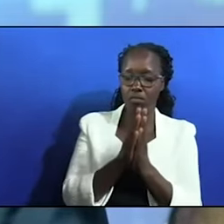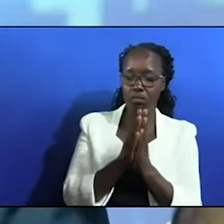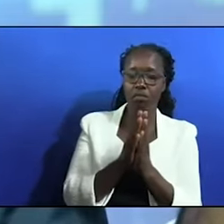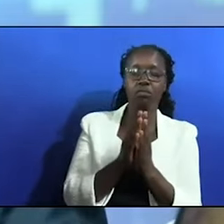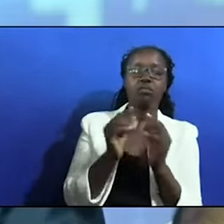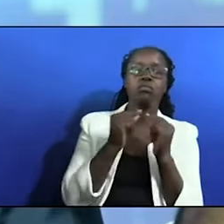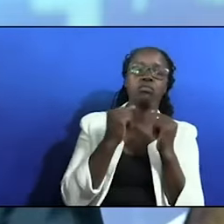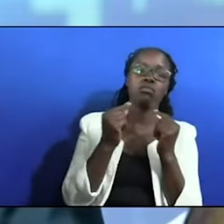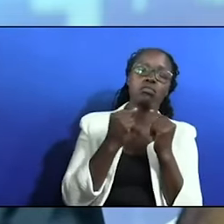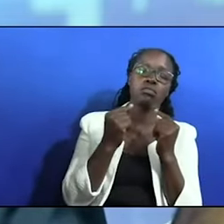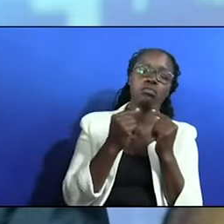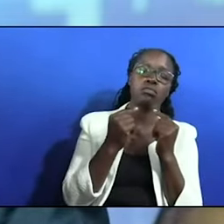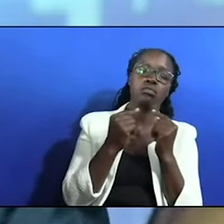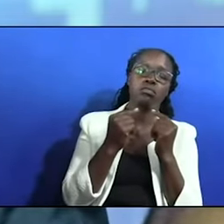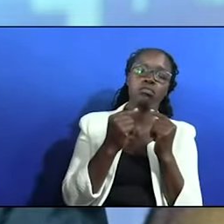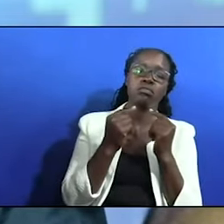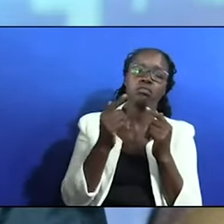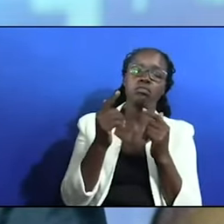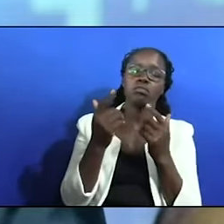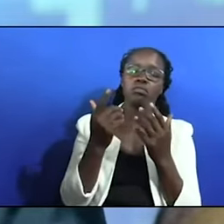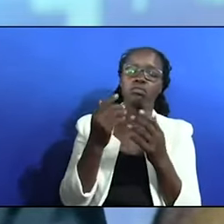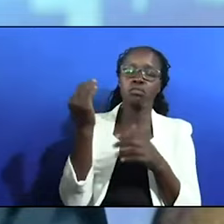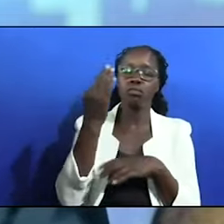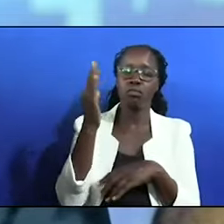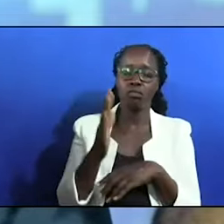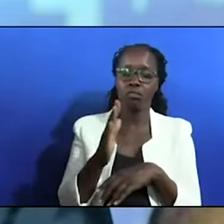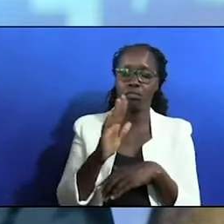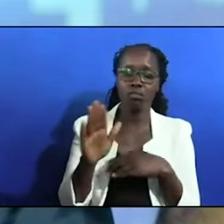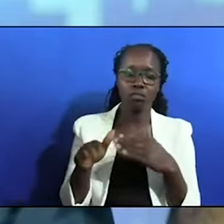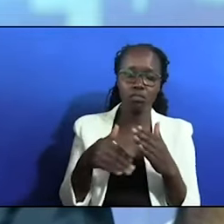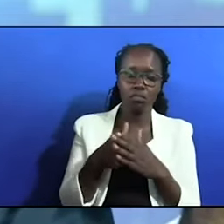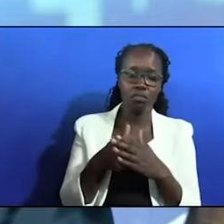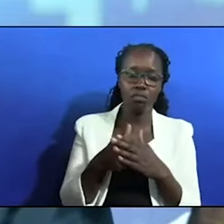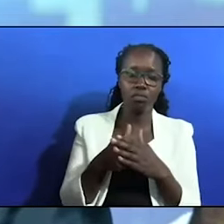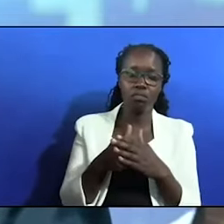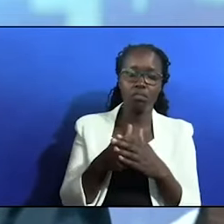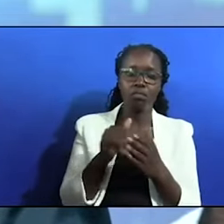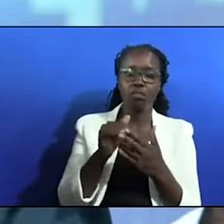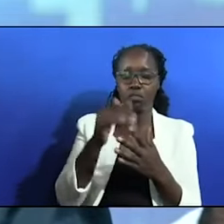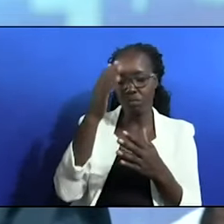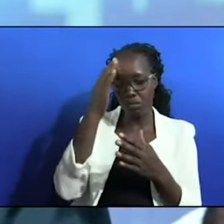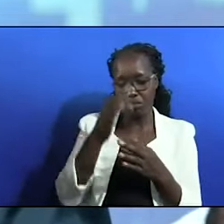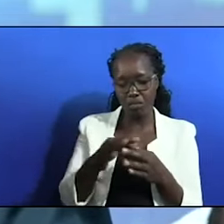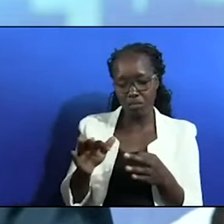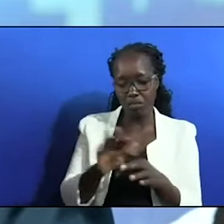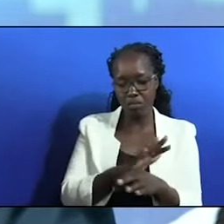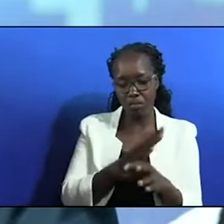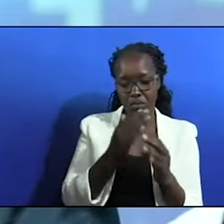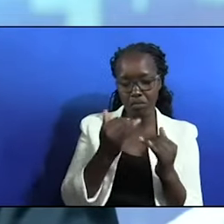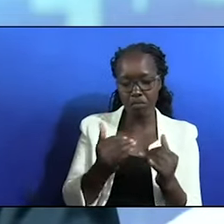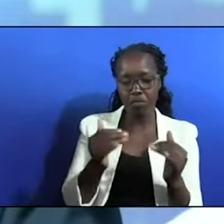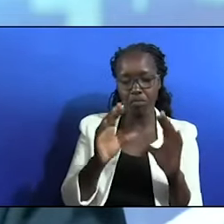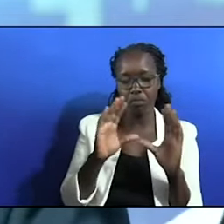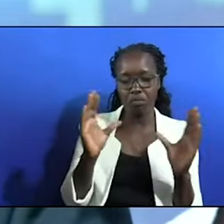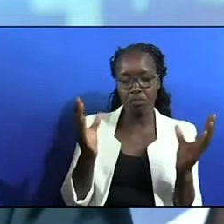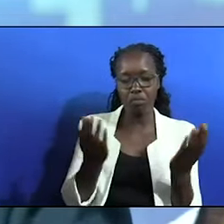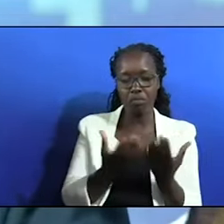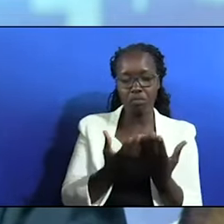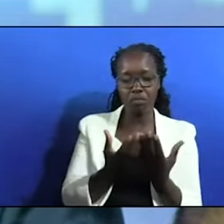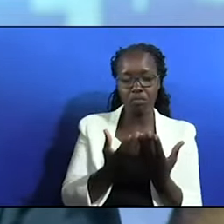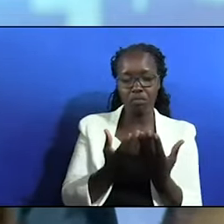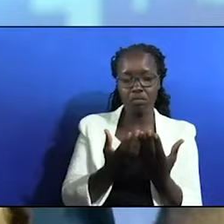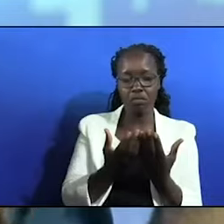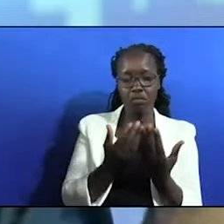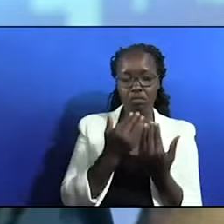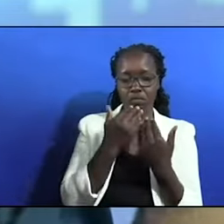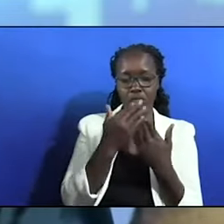we pray for the laity, we pray for all of us. Lord, that we may be faithful at this point in the world. There